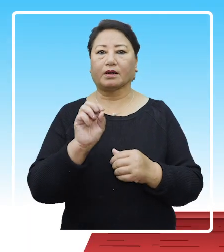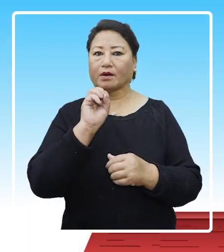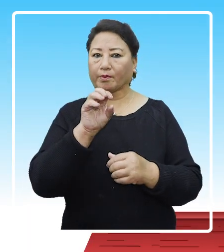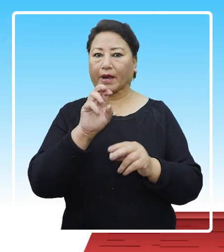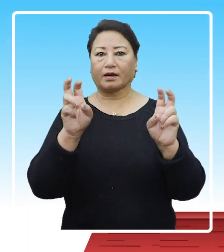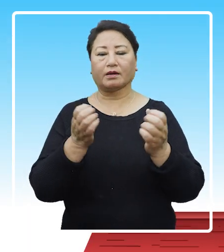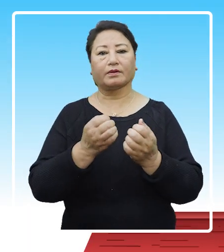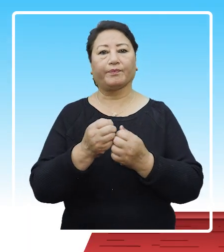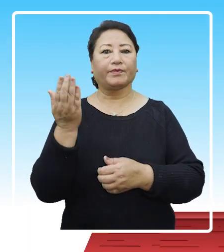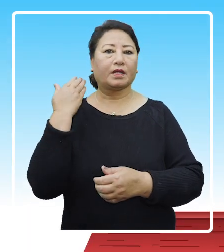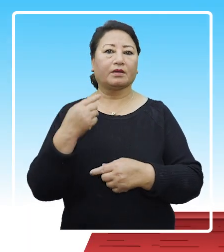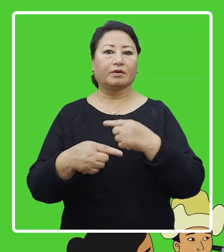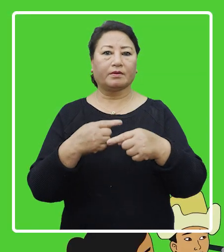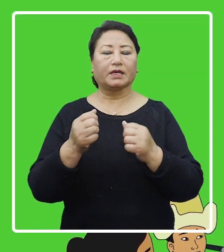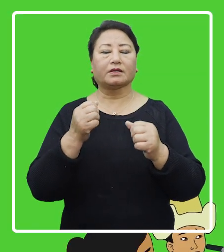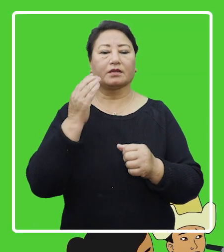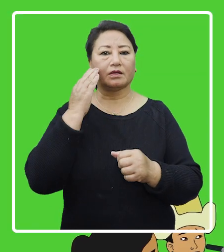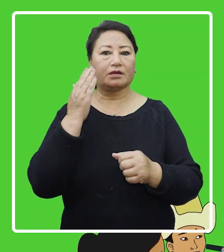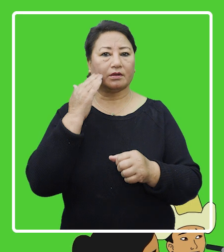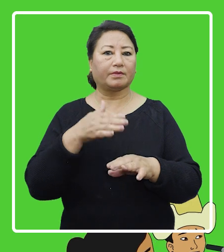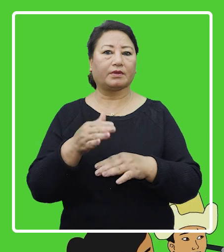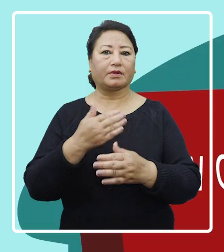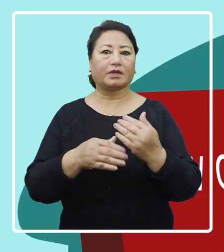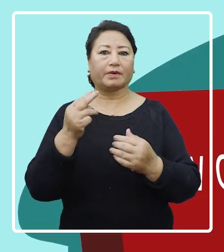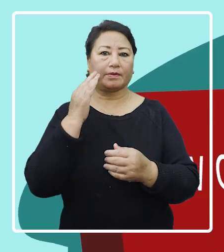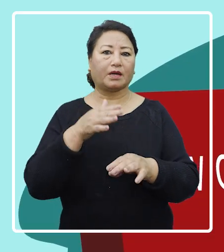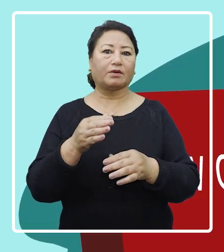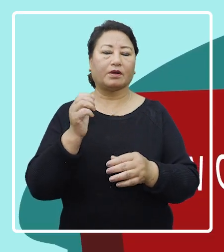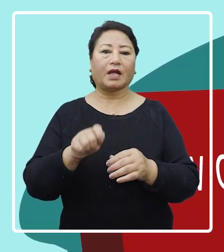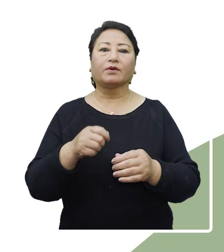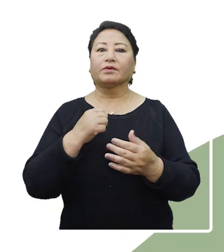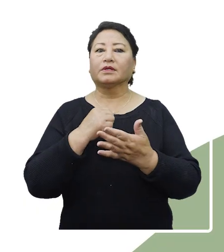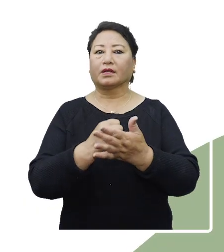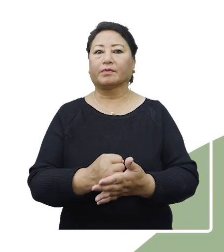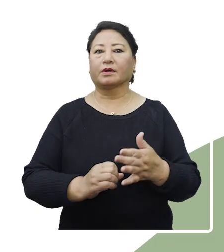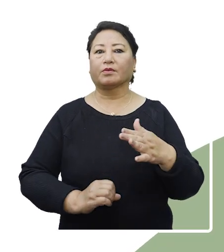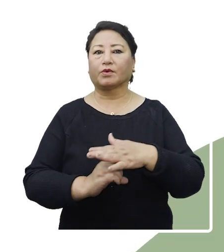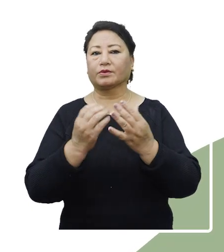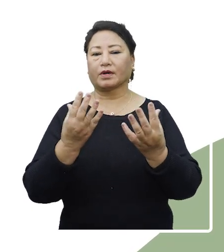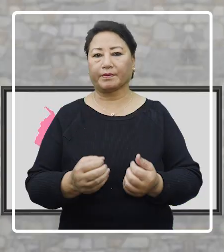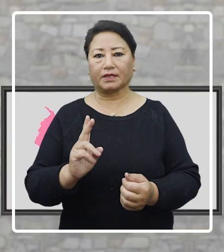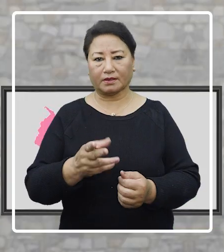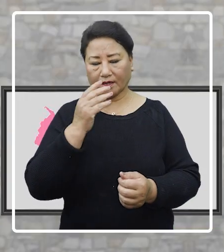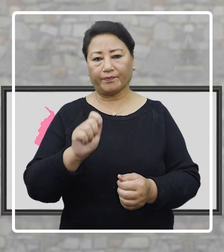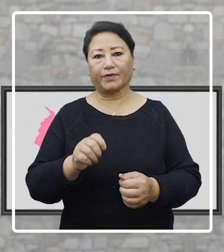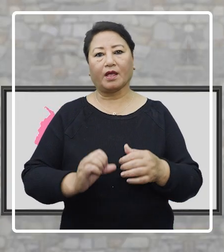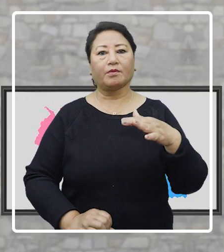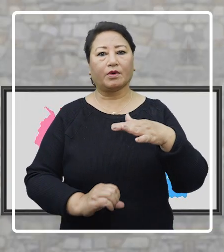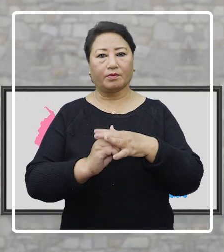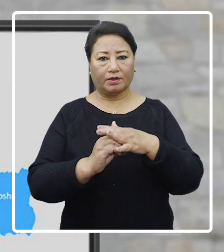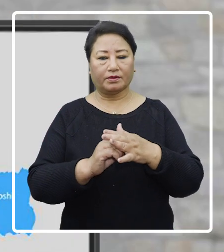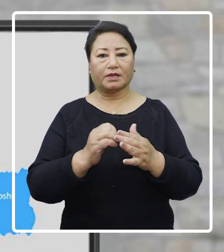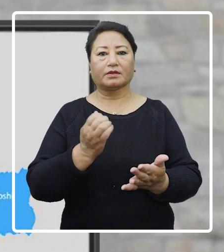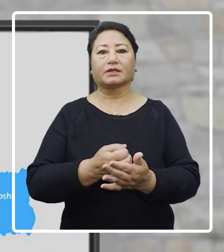due to which they do not have access to justice. They are forced to experience state-led violence and forced sterilization. So,